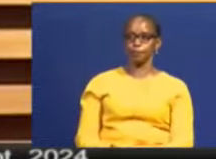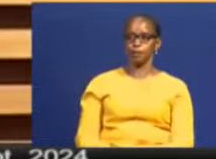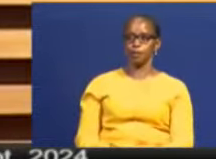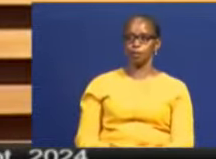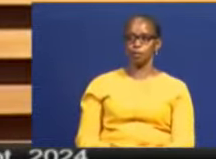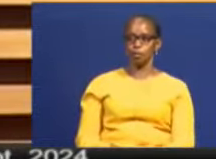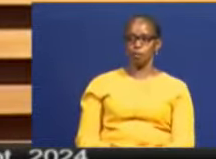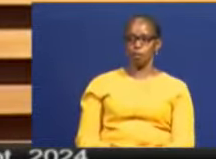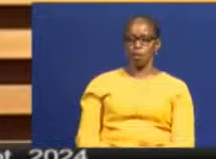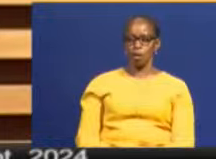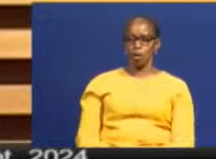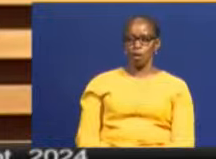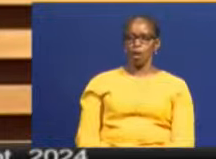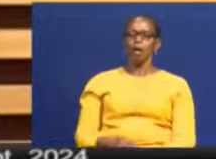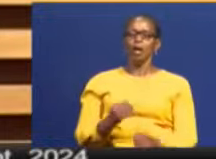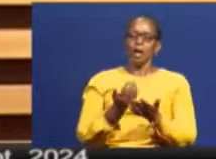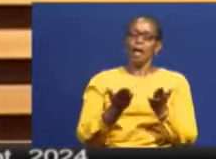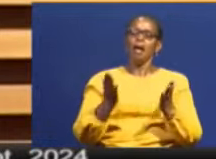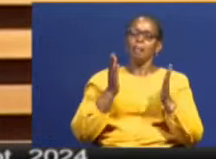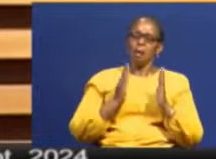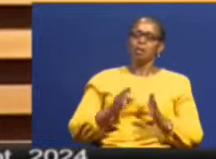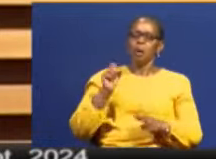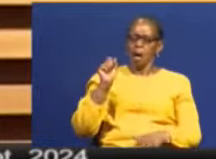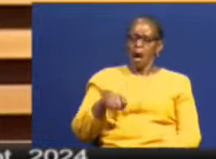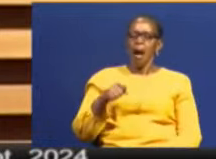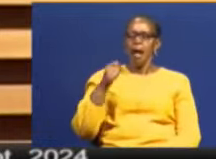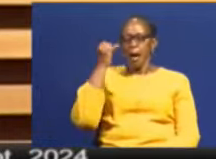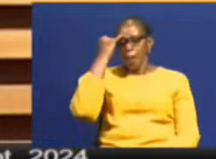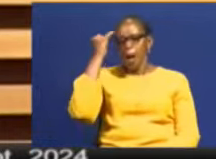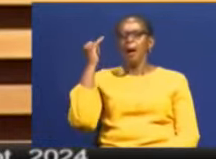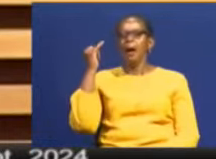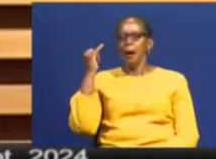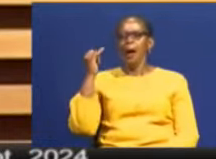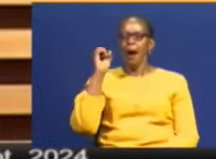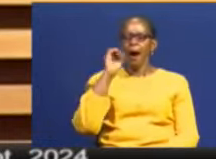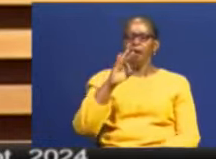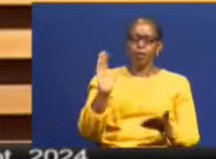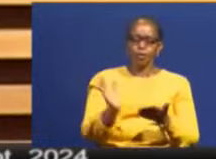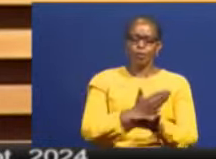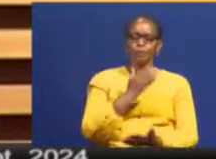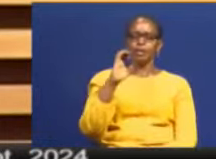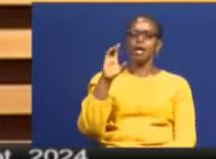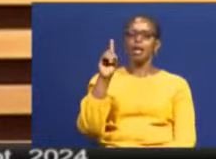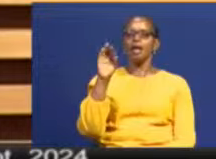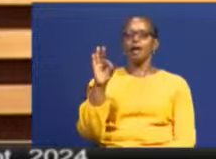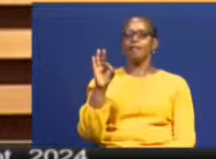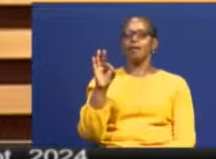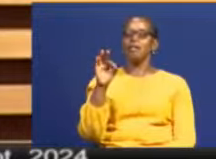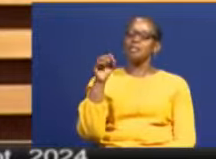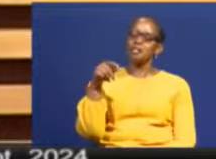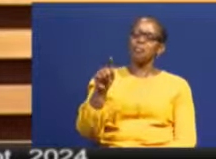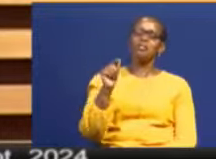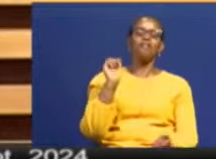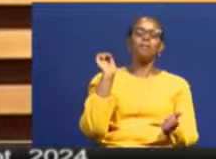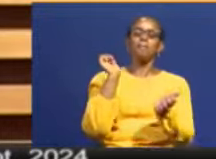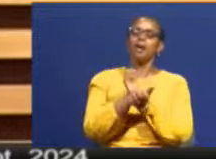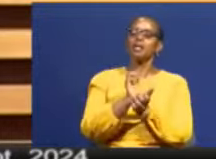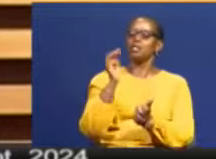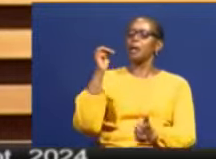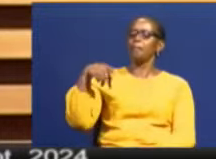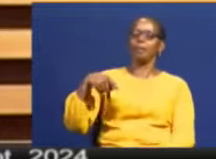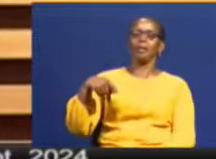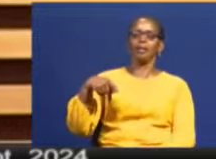Speaker, that anyone can imagine that by removing NGCDF, they are punishing a member of parliament.